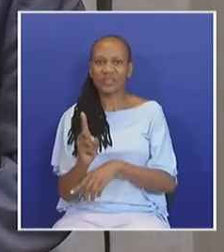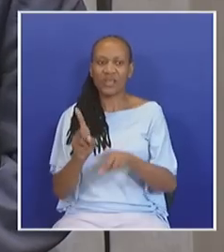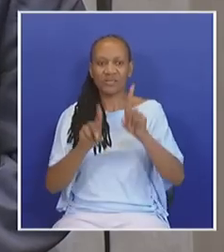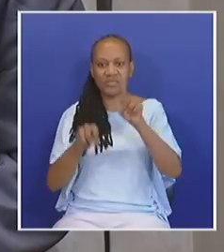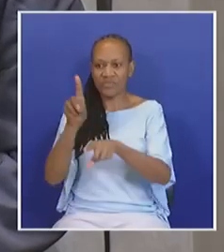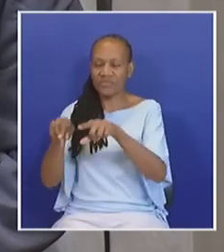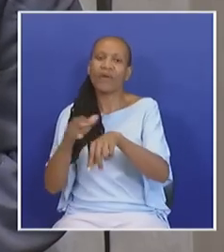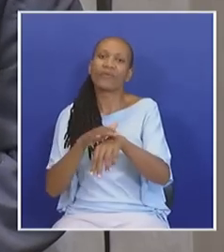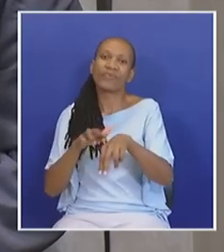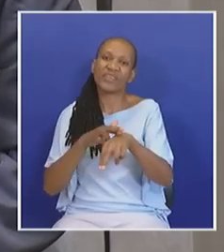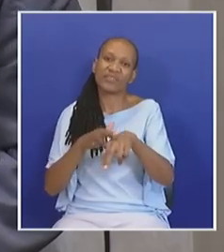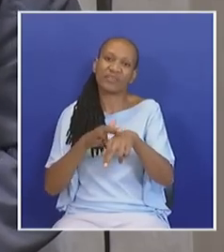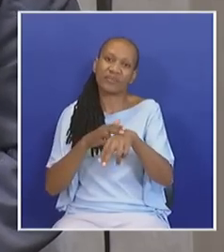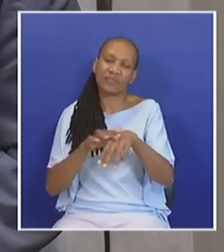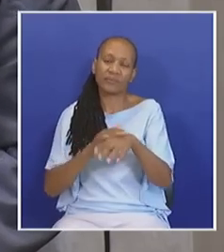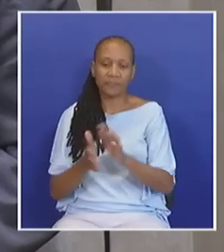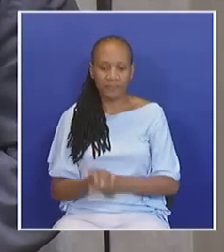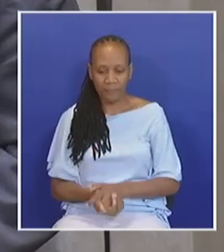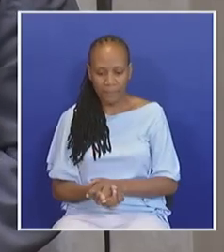Go swana le